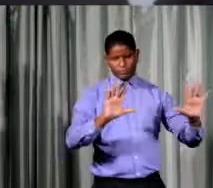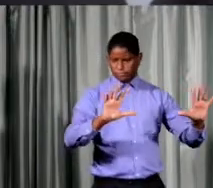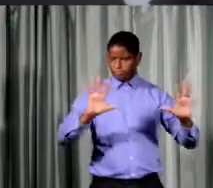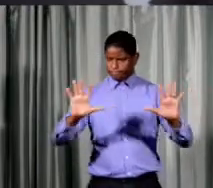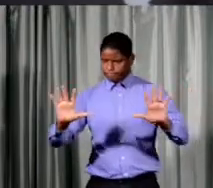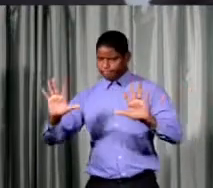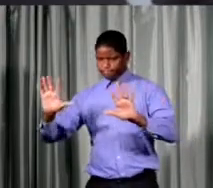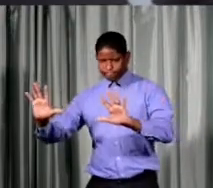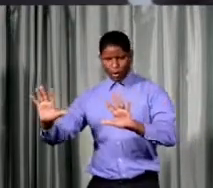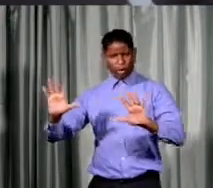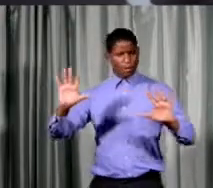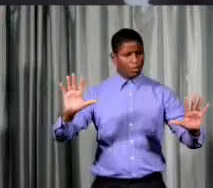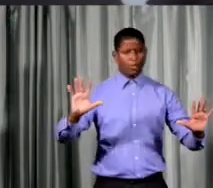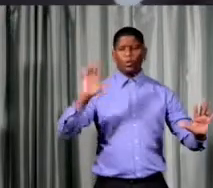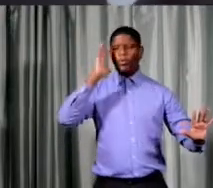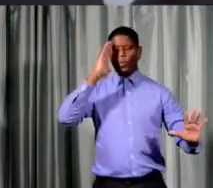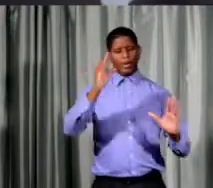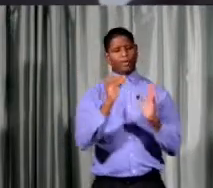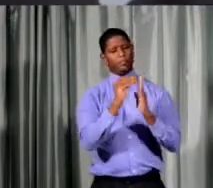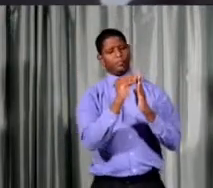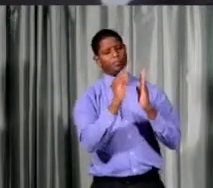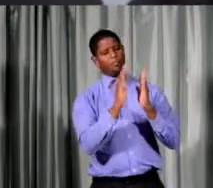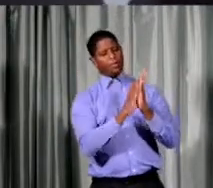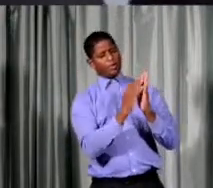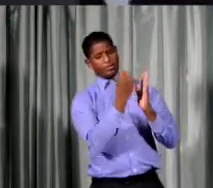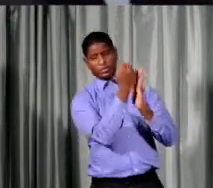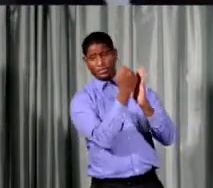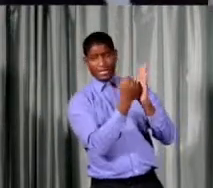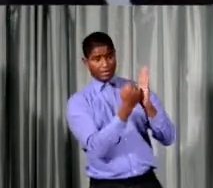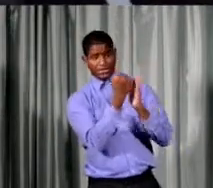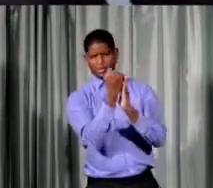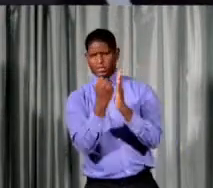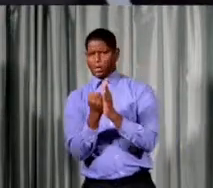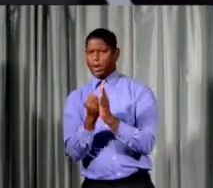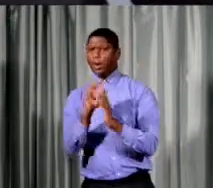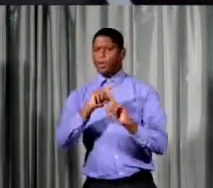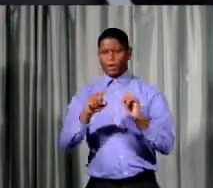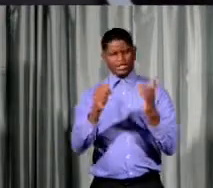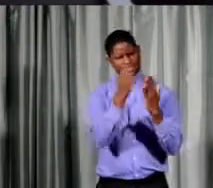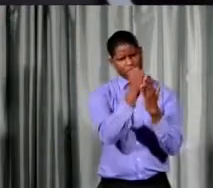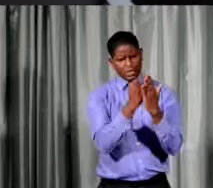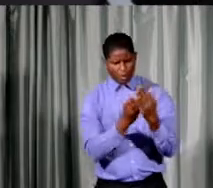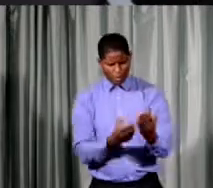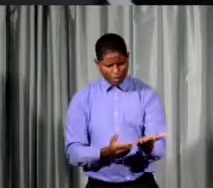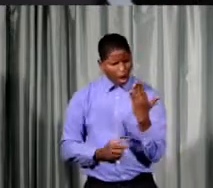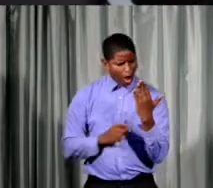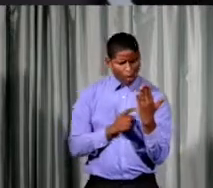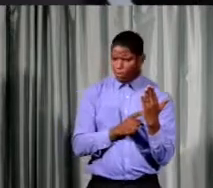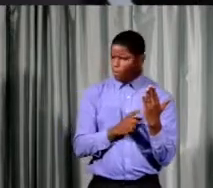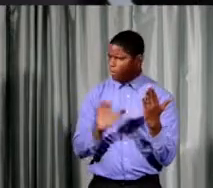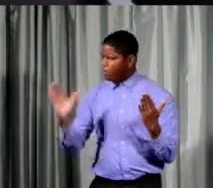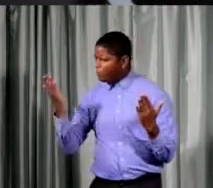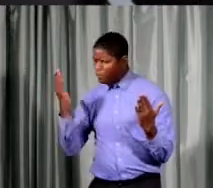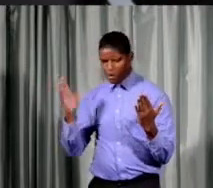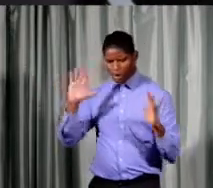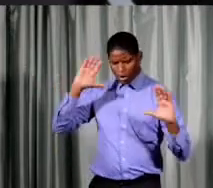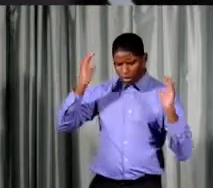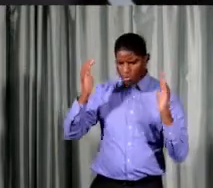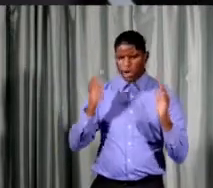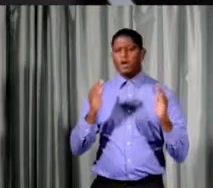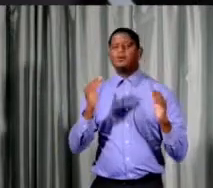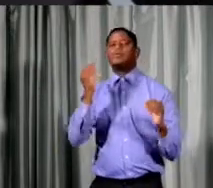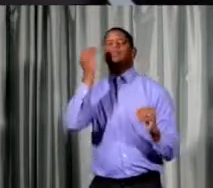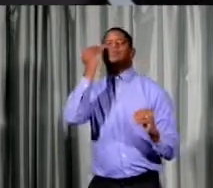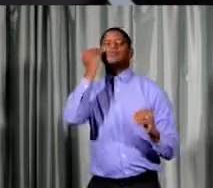balances in. And yes, they produce your financial statements for you, but you could look at the financial statements